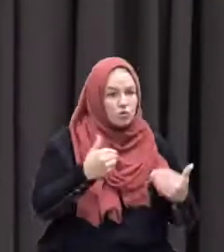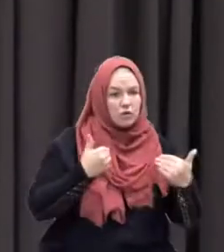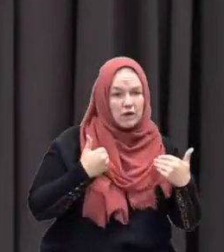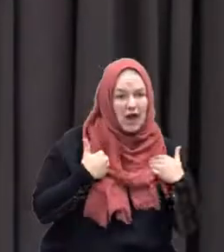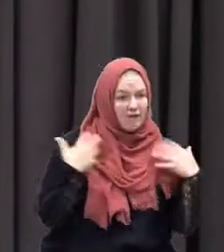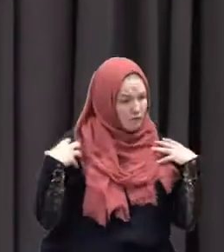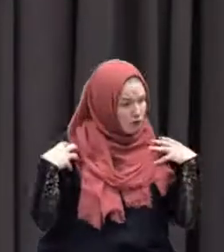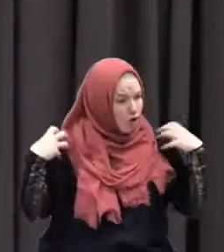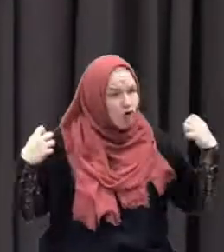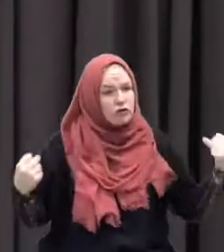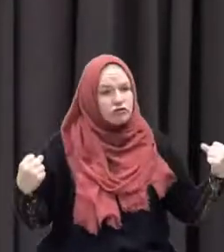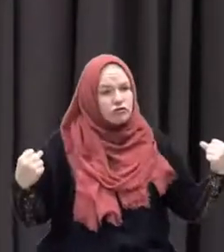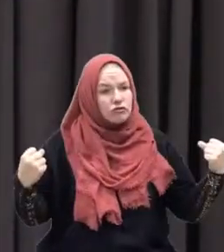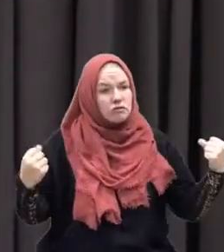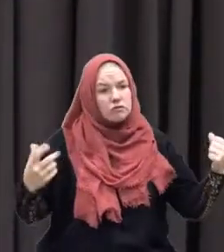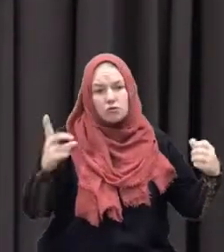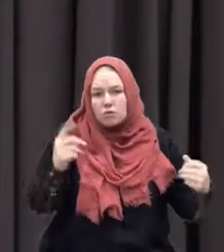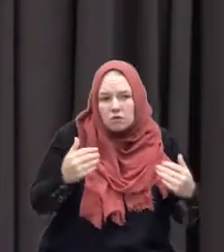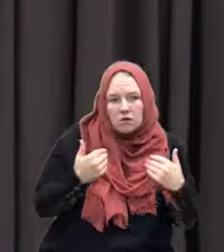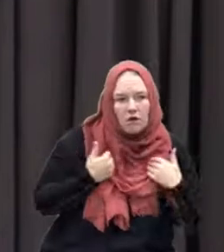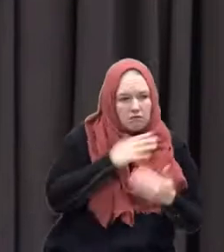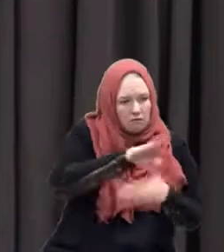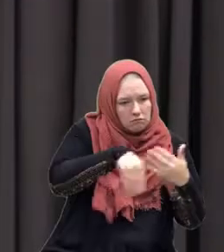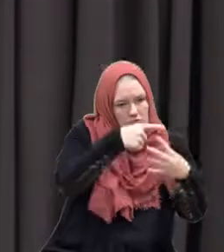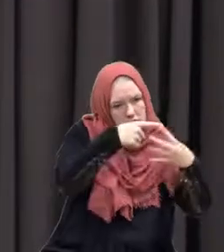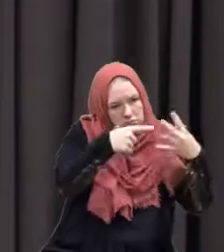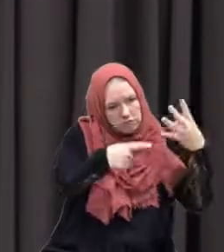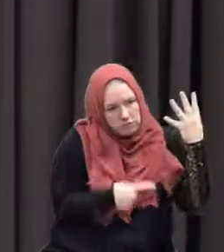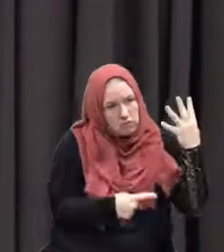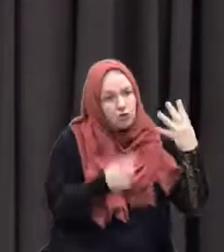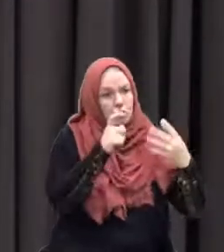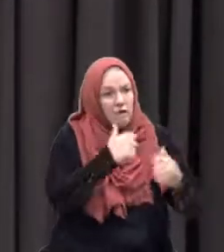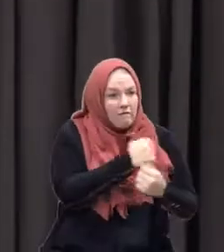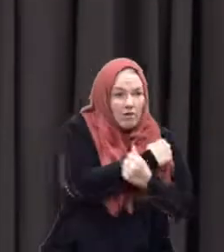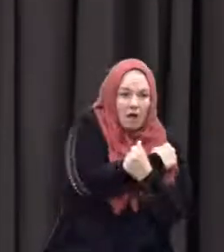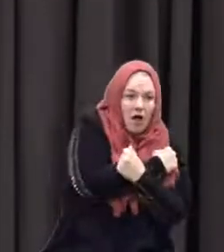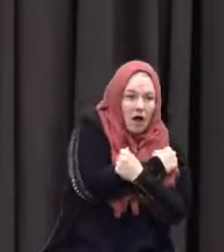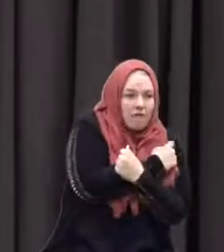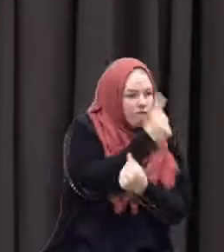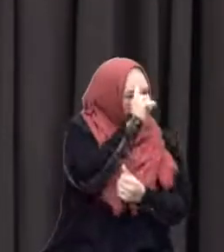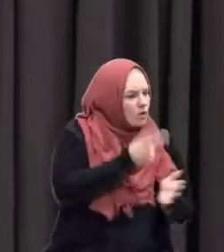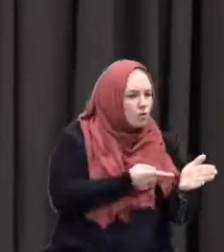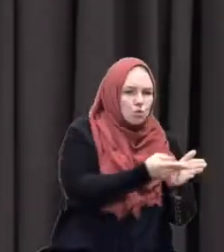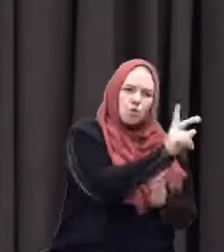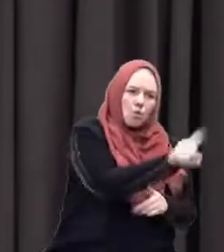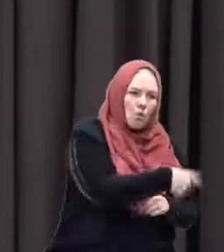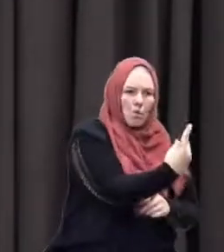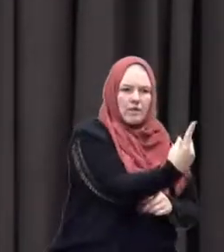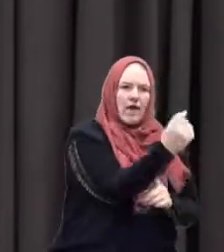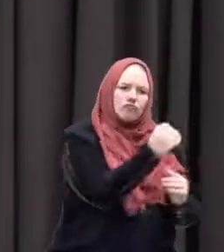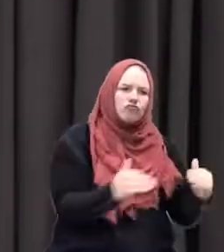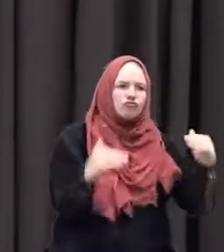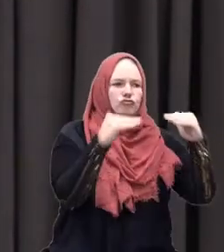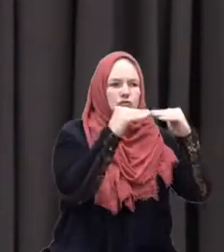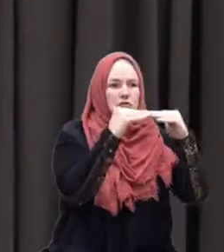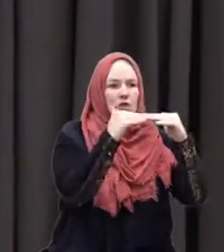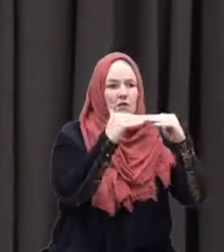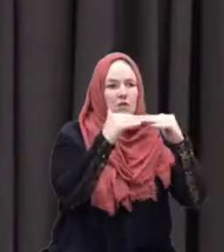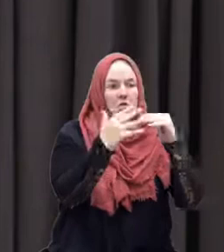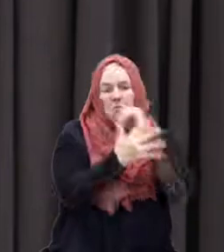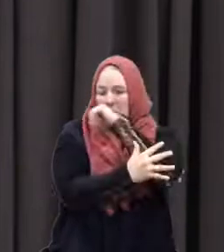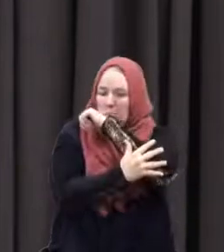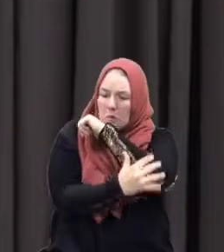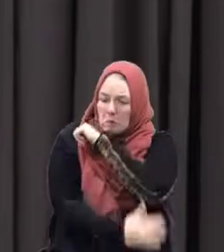the courage, the standing? Do we have the love for truth and justice? Do we love the poor and